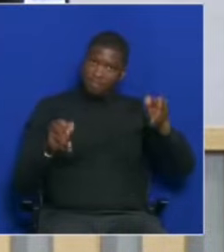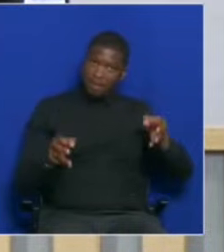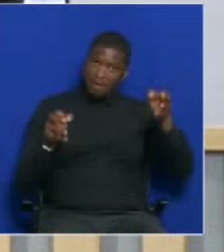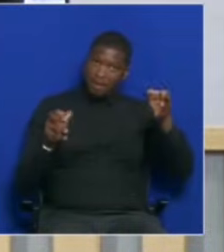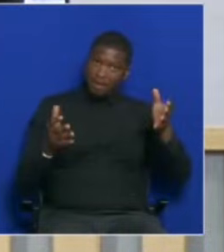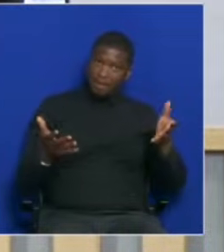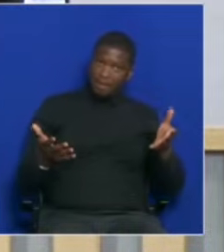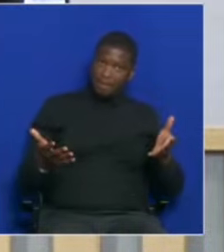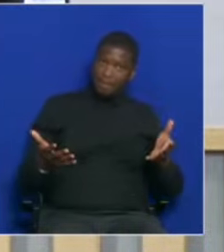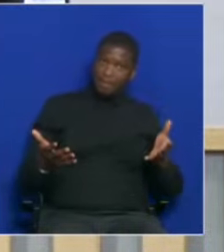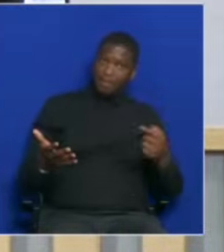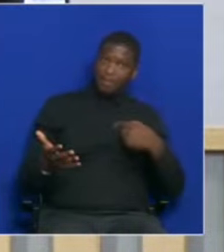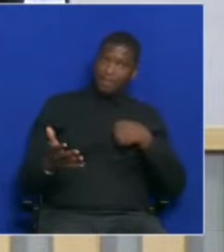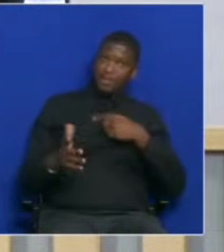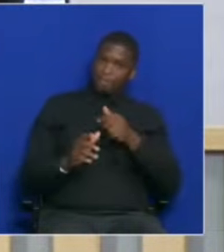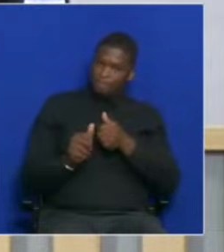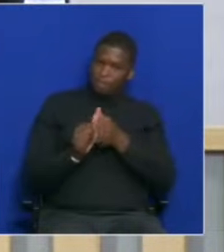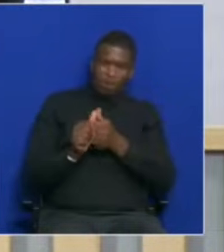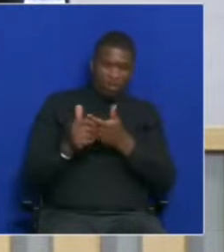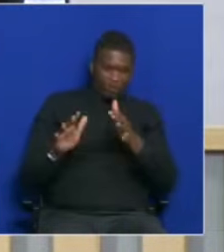I fall in with it.